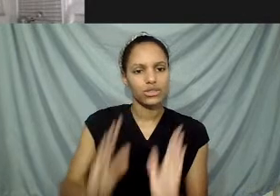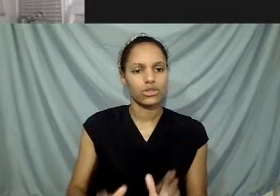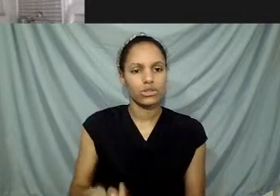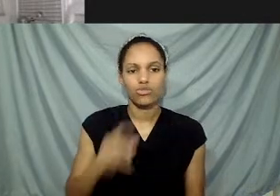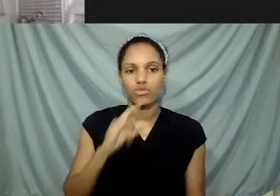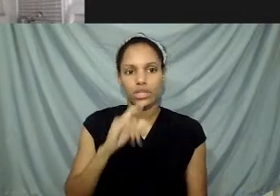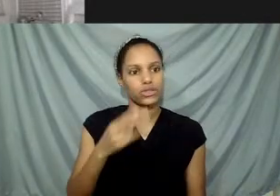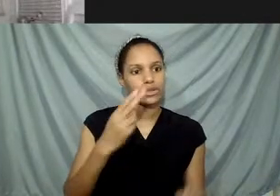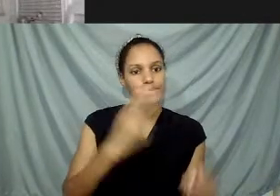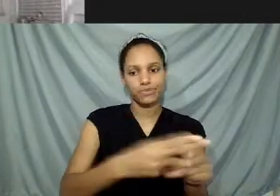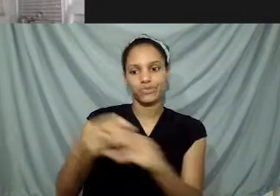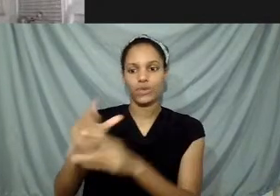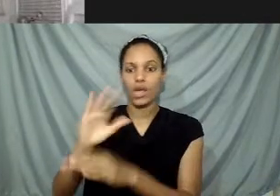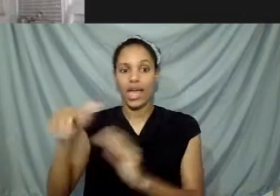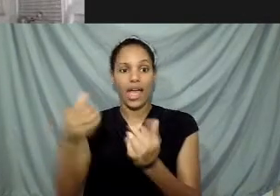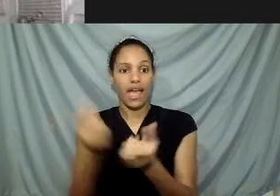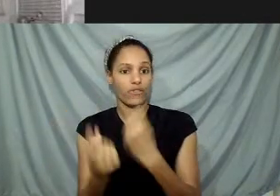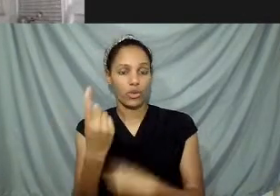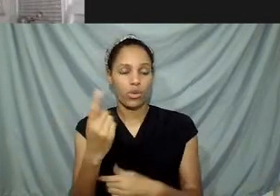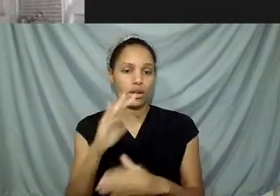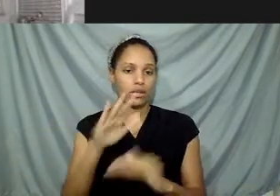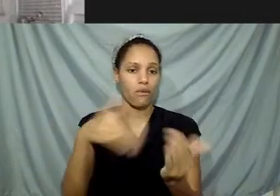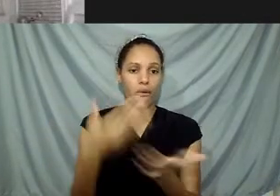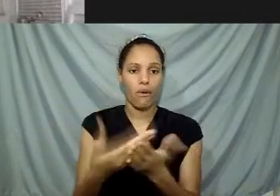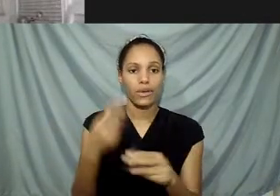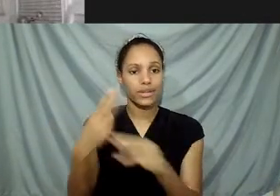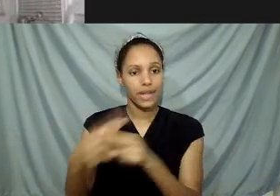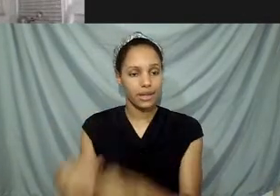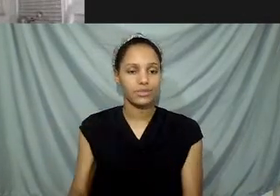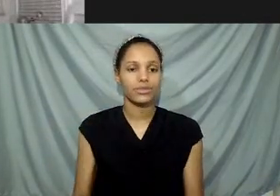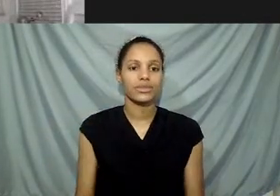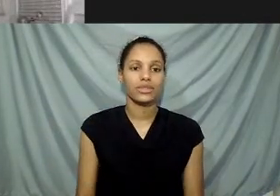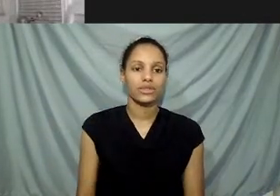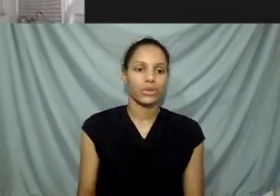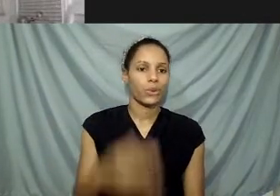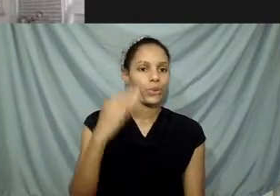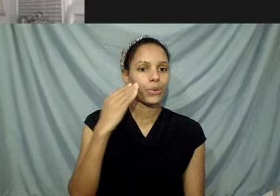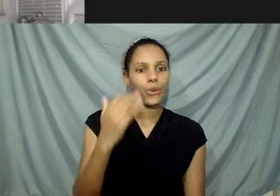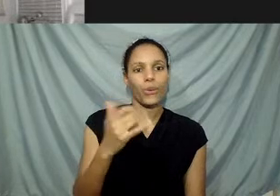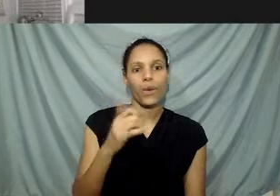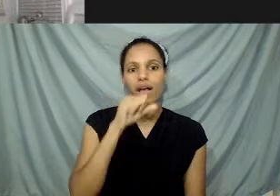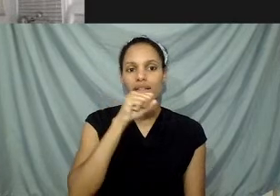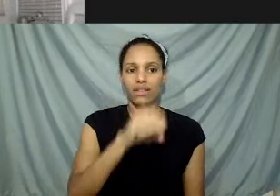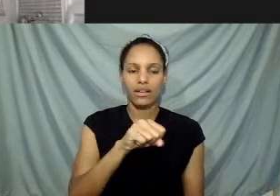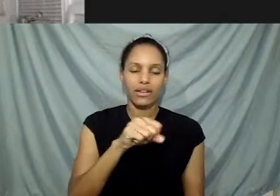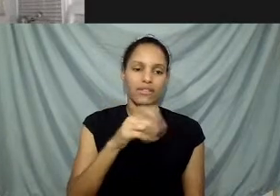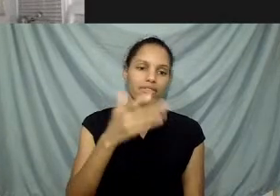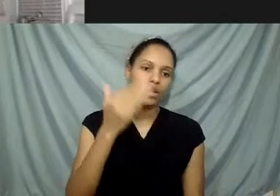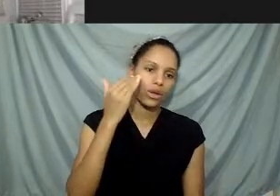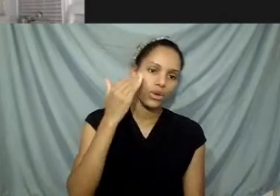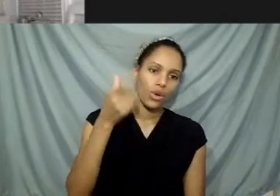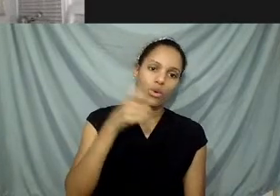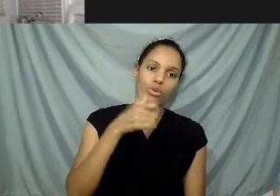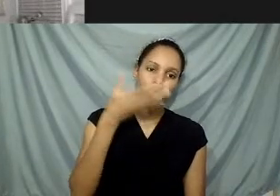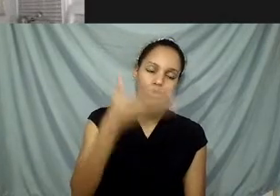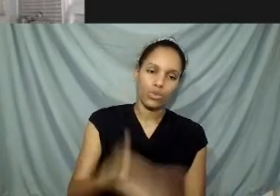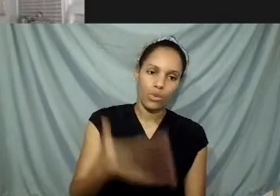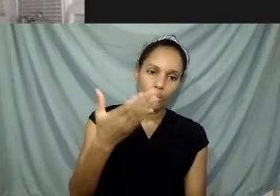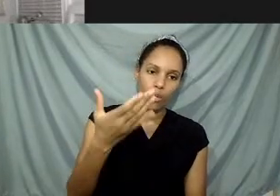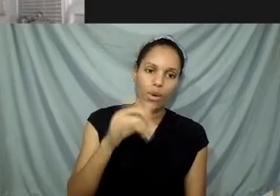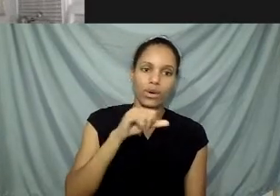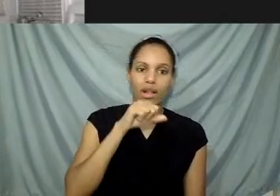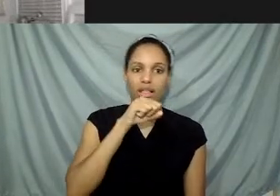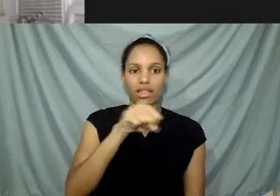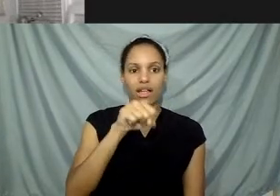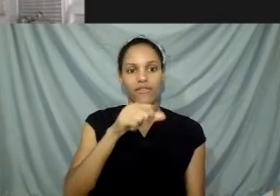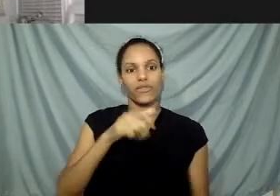of you through my heart and soul. Believe me, I know and love you more than you'll ever know, and appreciate you. So